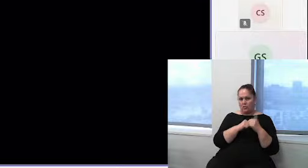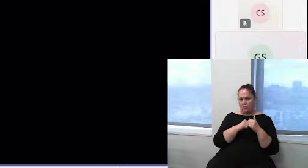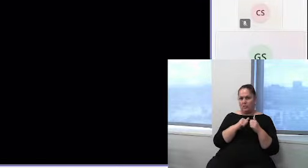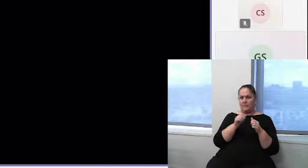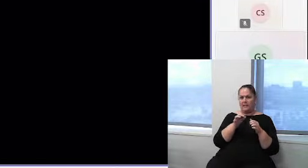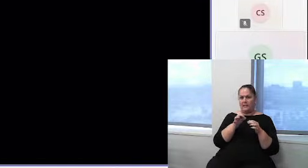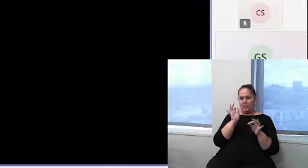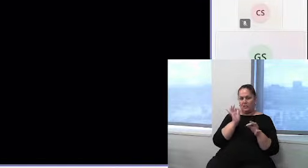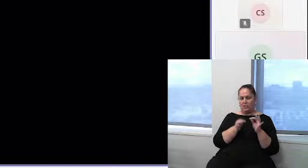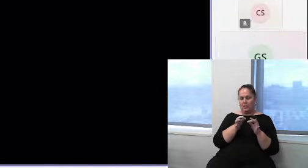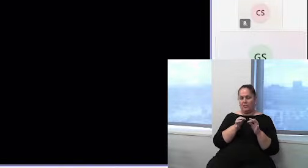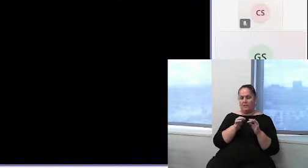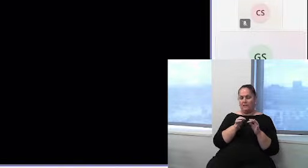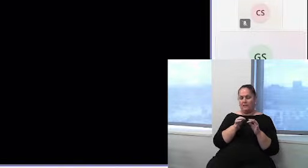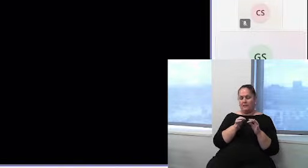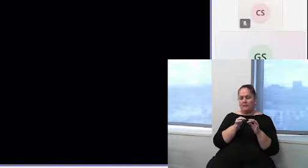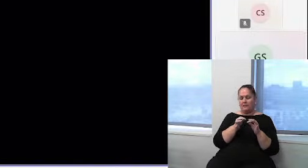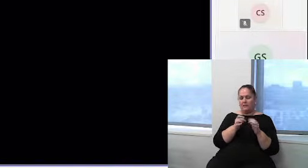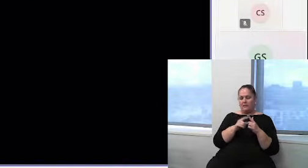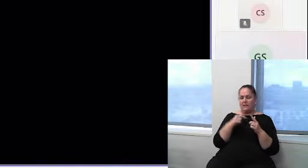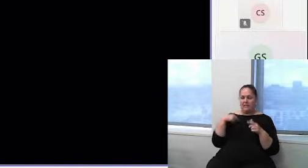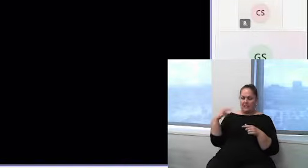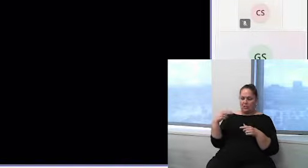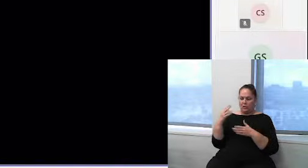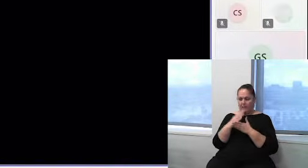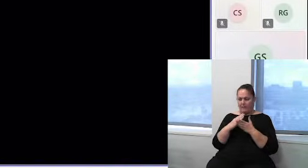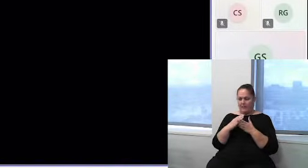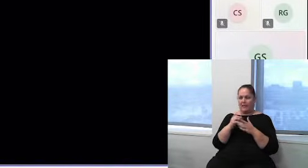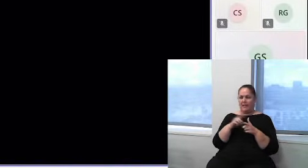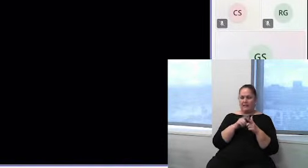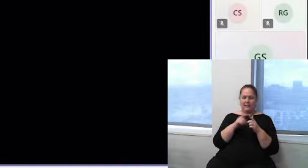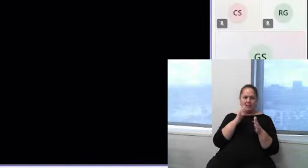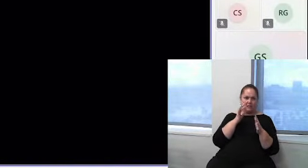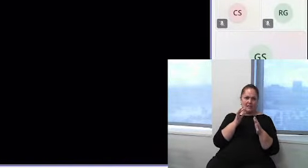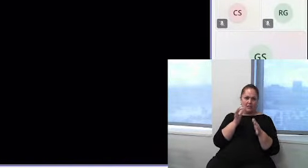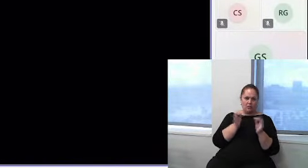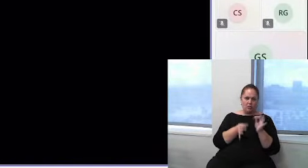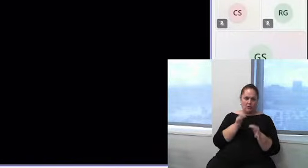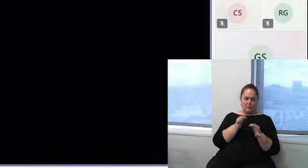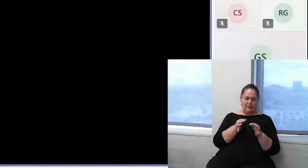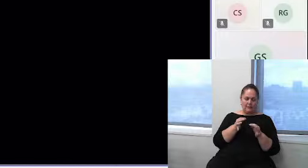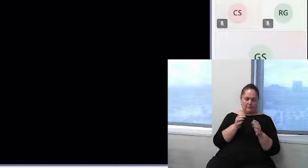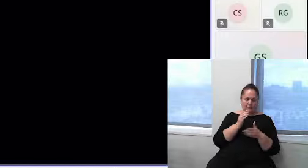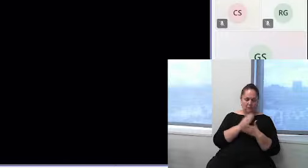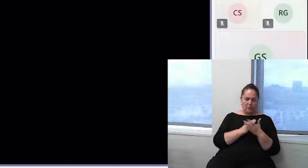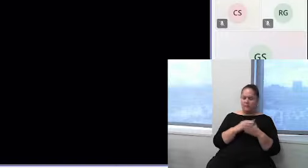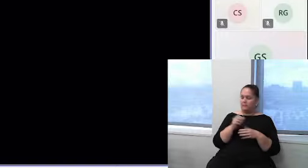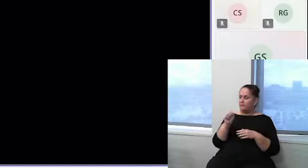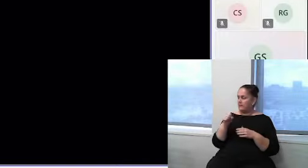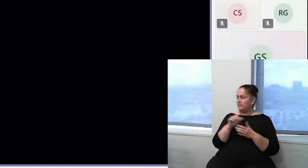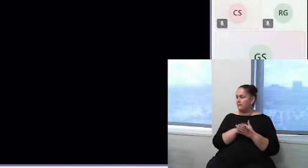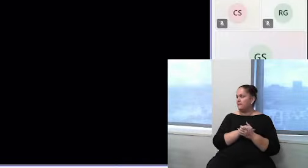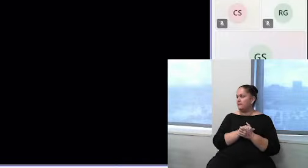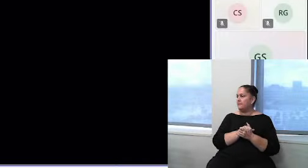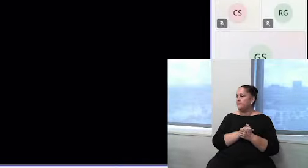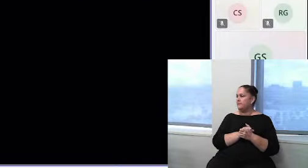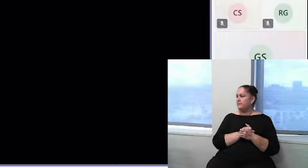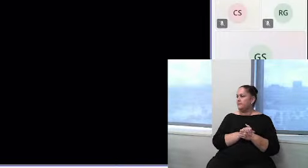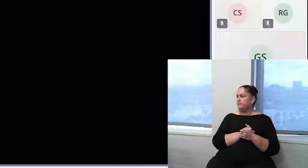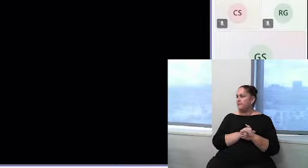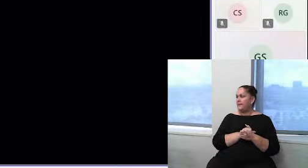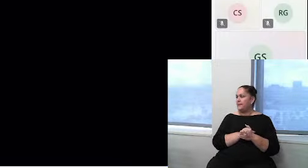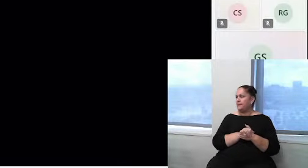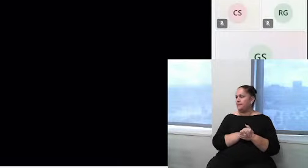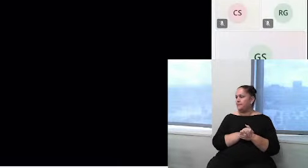That's what I'm asking you. The structured engineering judgment basically means there's a historical piece and then there's a judgment piece, right? Yep. Okay.